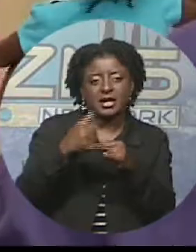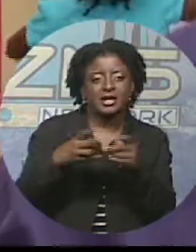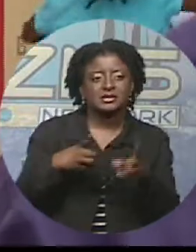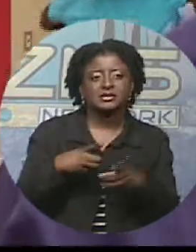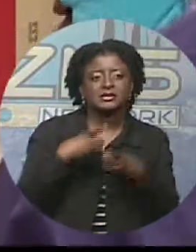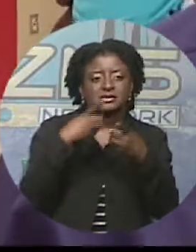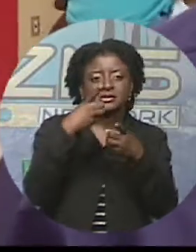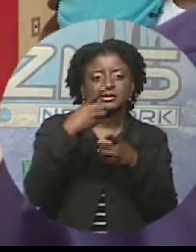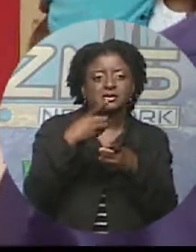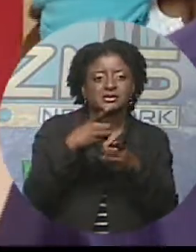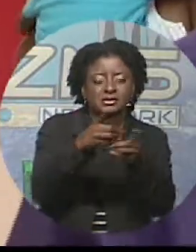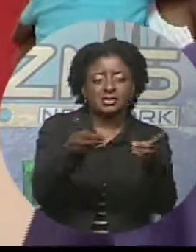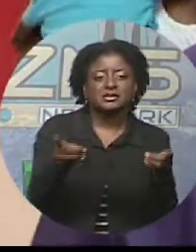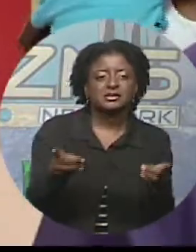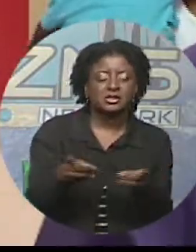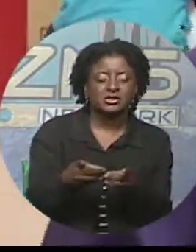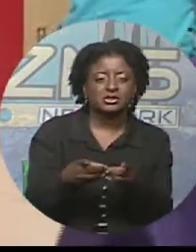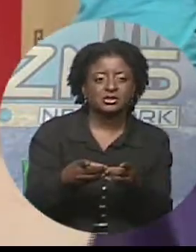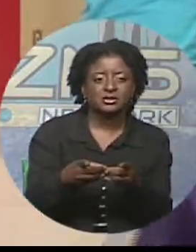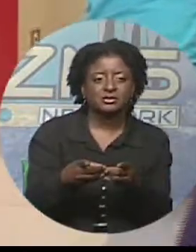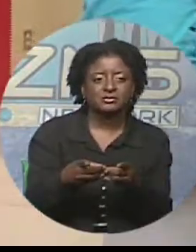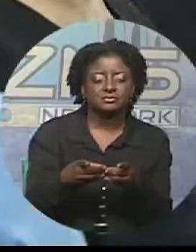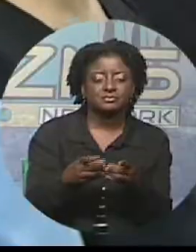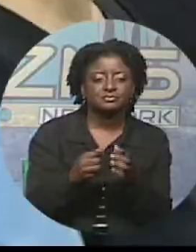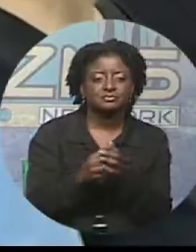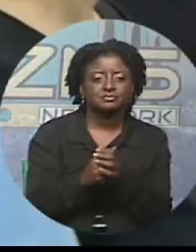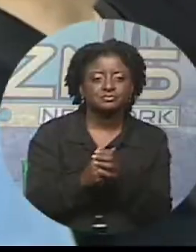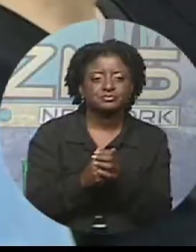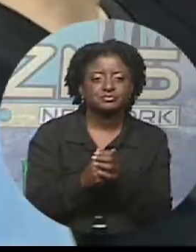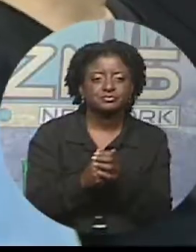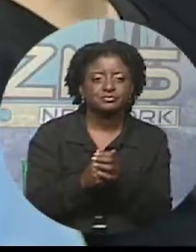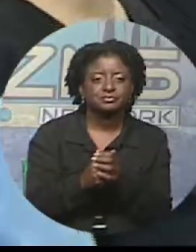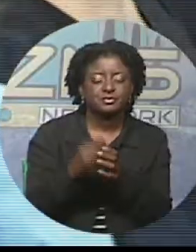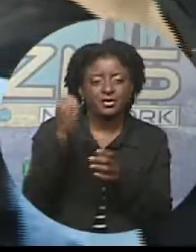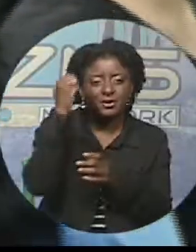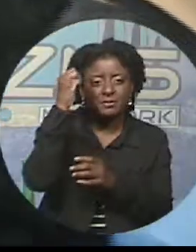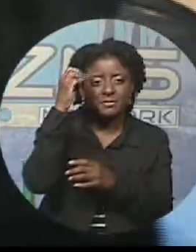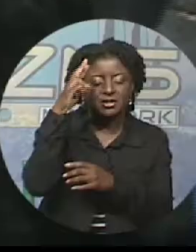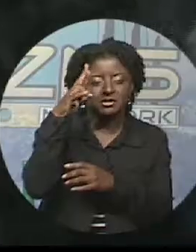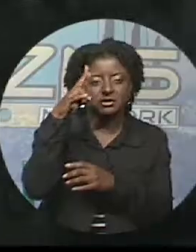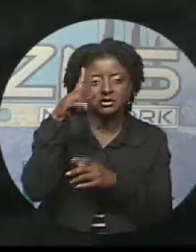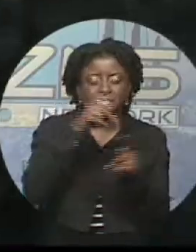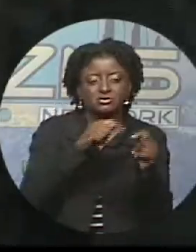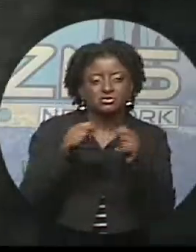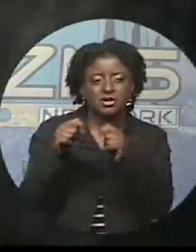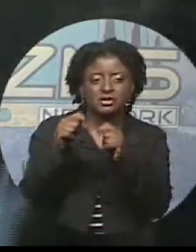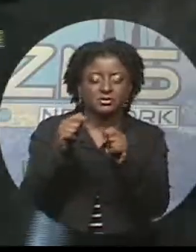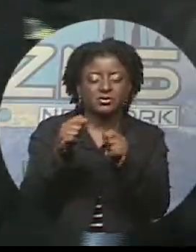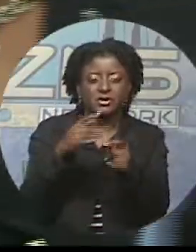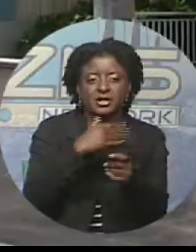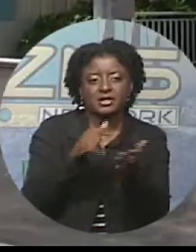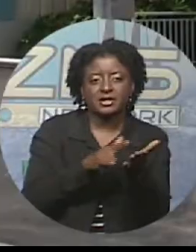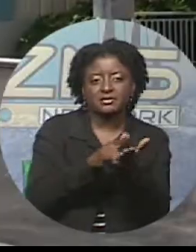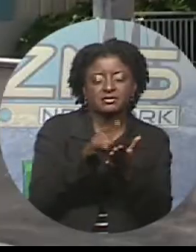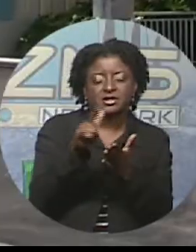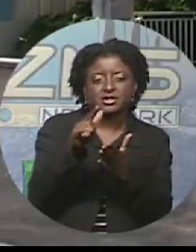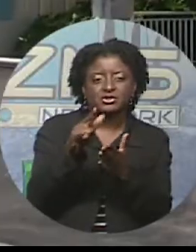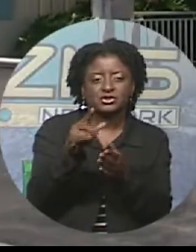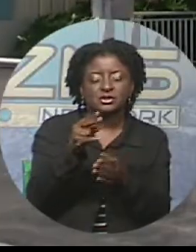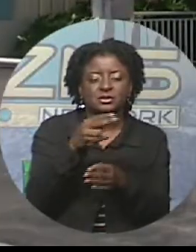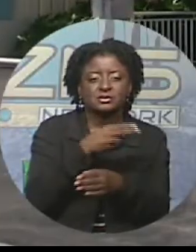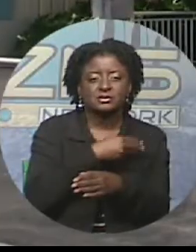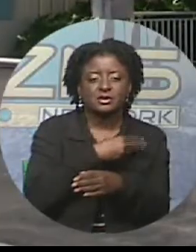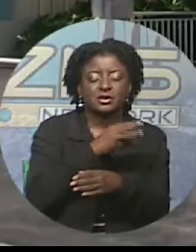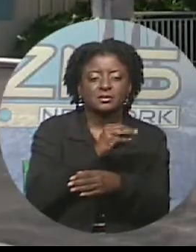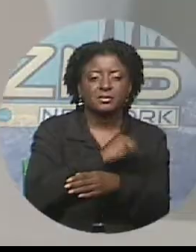and I think first impression is everything. Minister of Transport and Aviation Gladys Hannah Martin says even though there were some